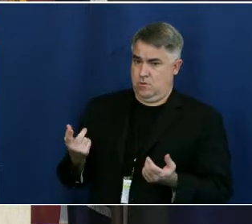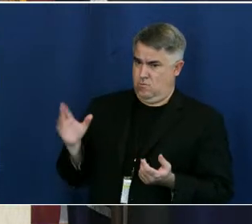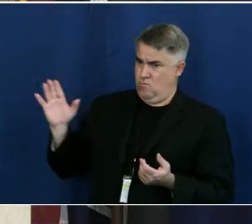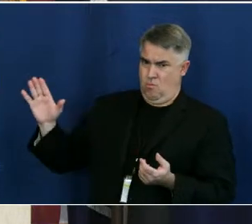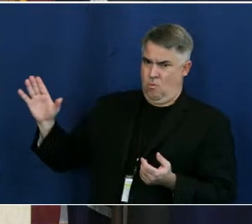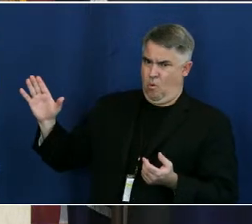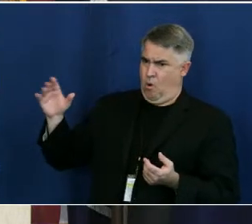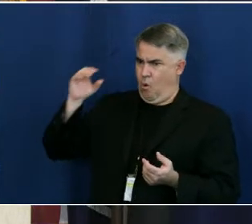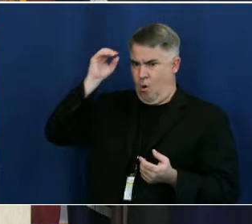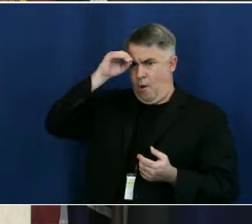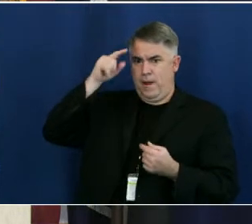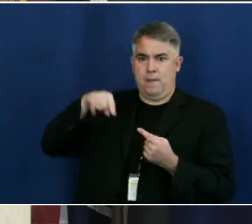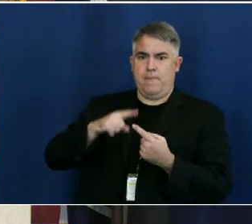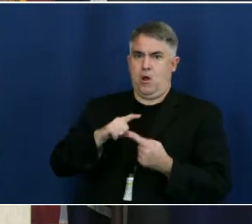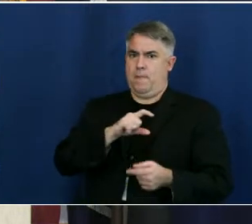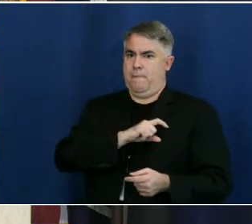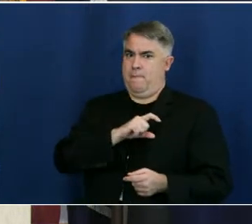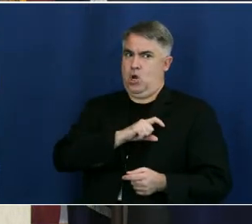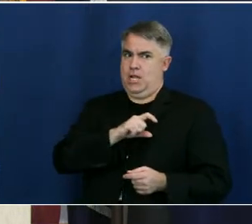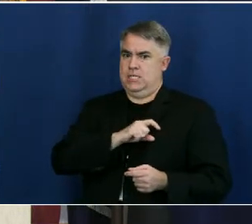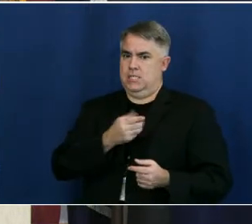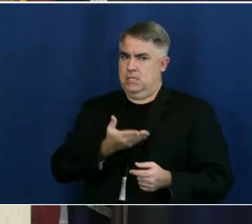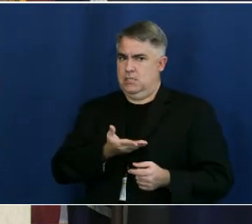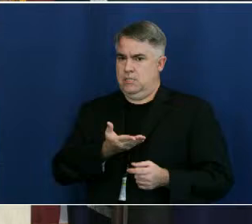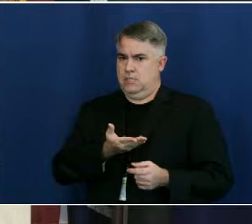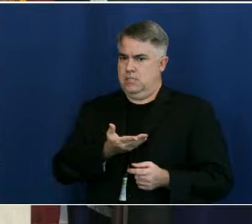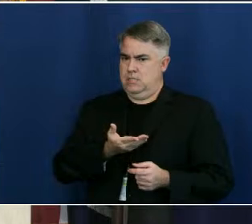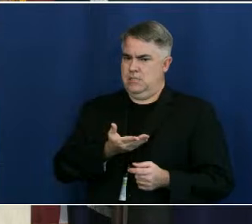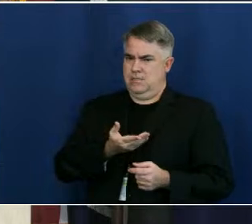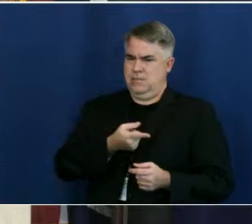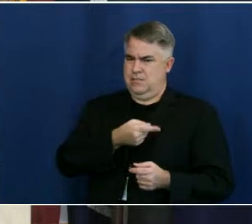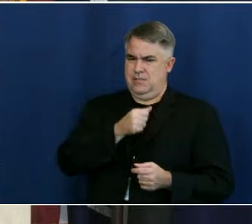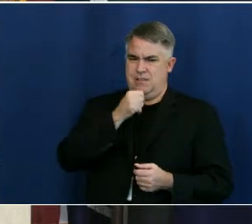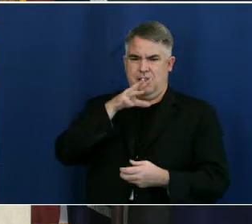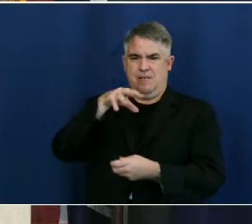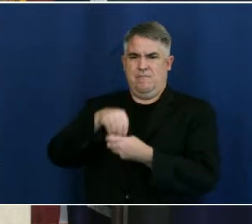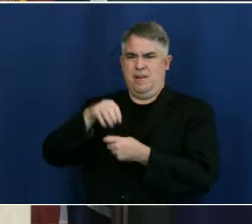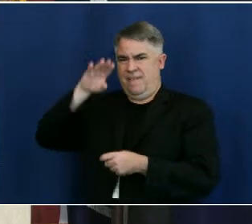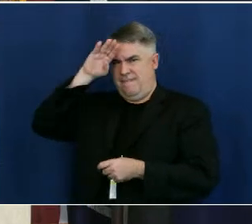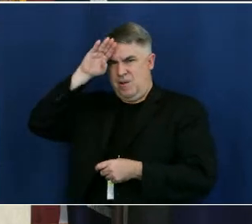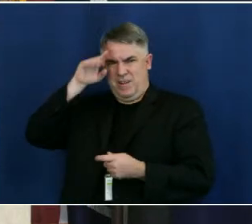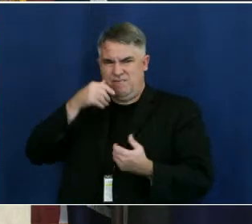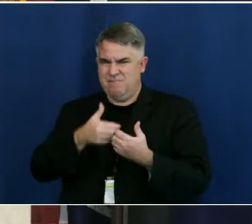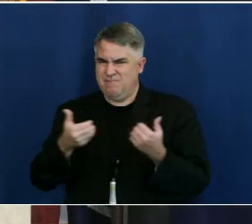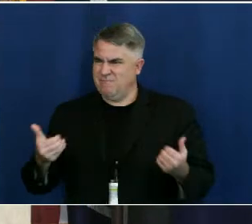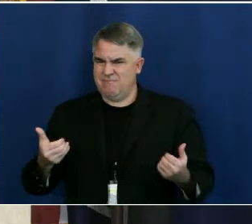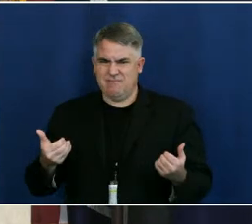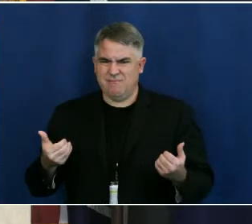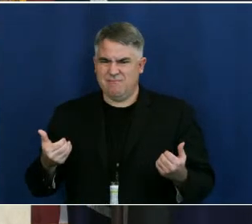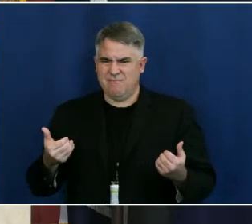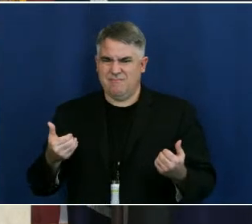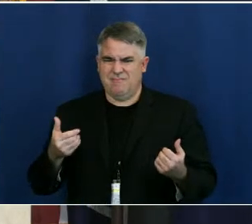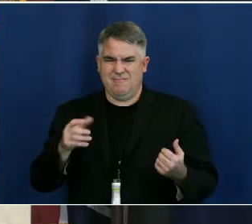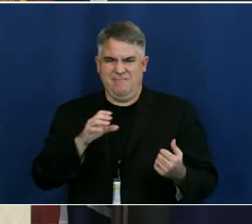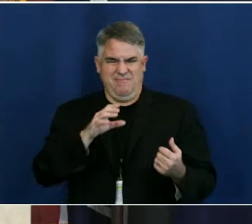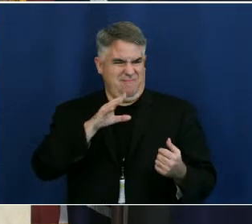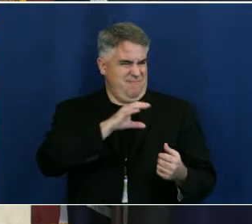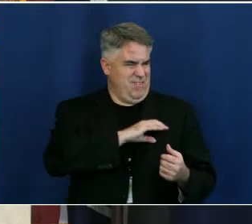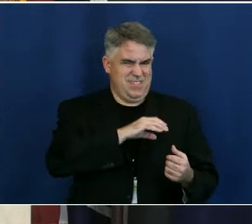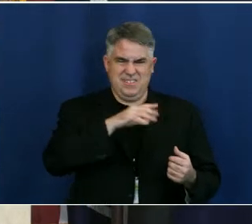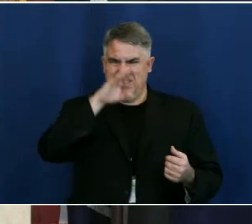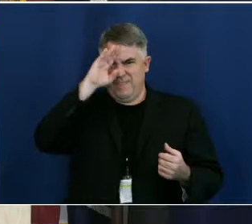not in the category as firefighters and healthcare workers. It